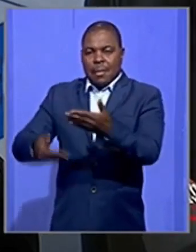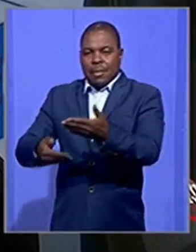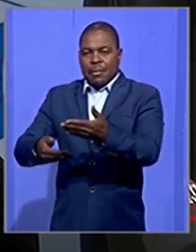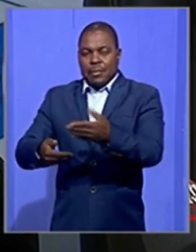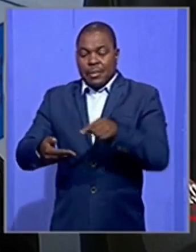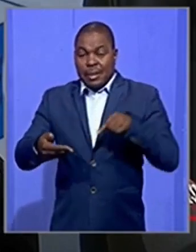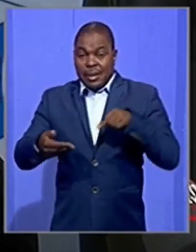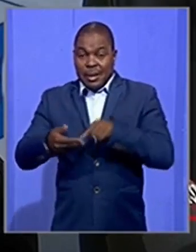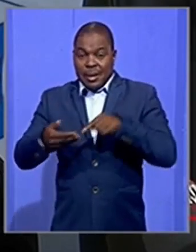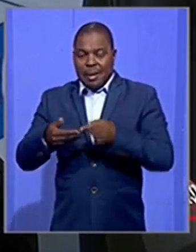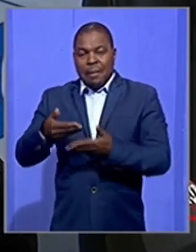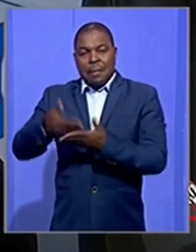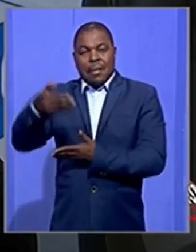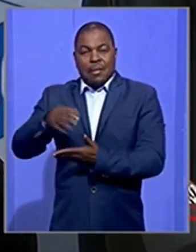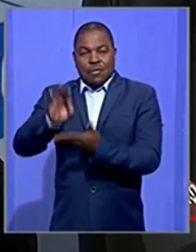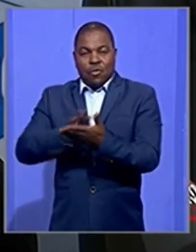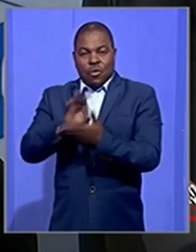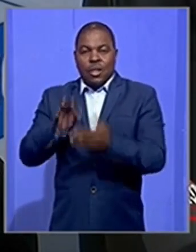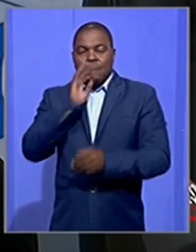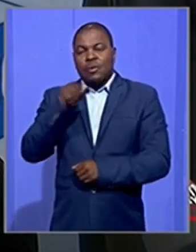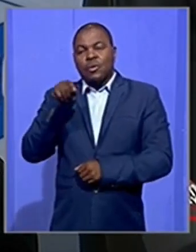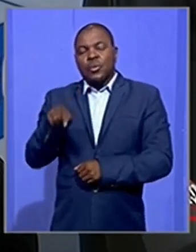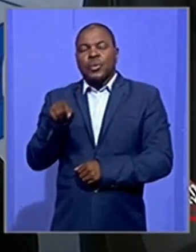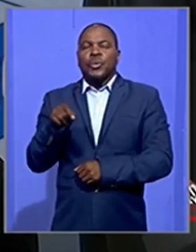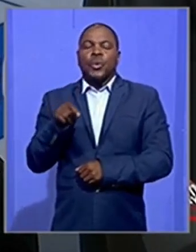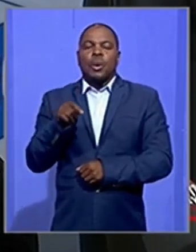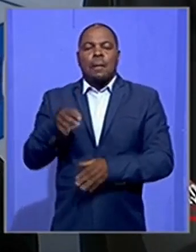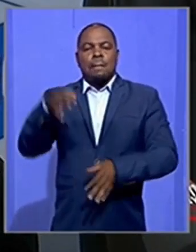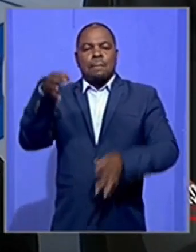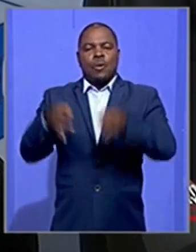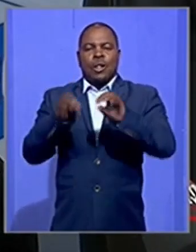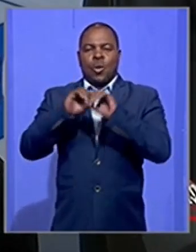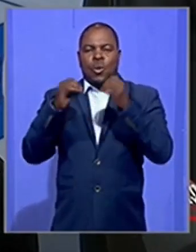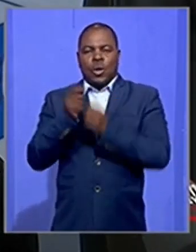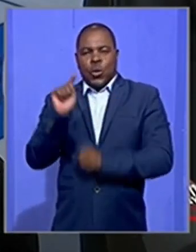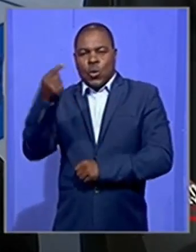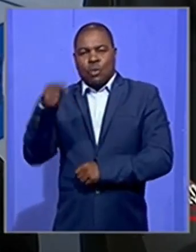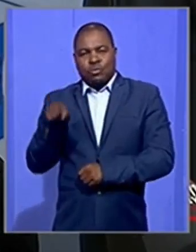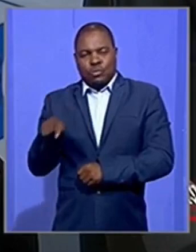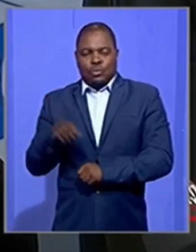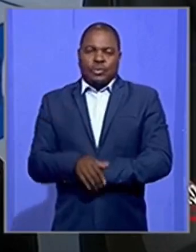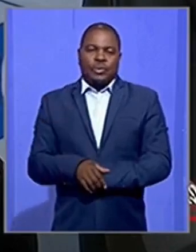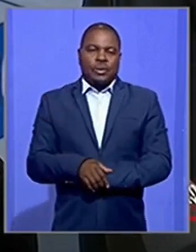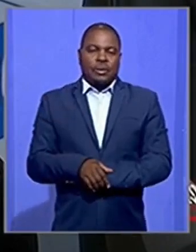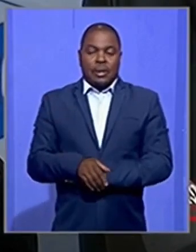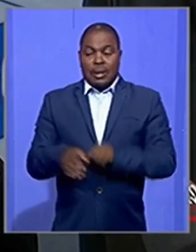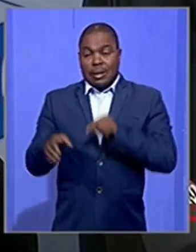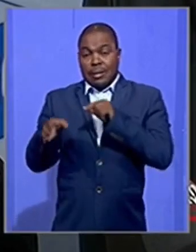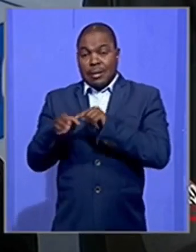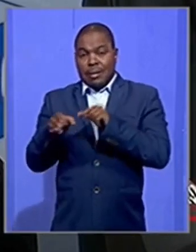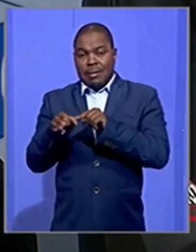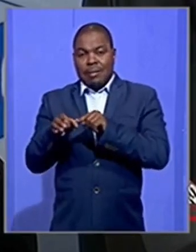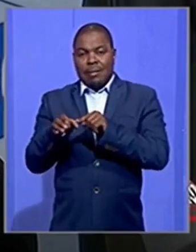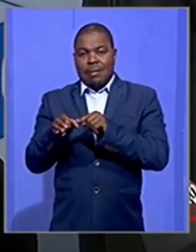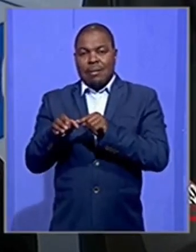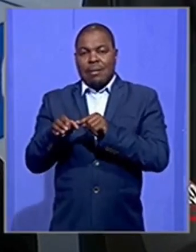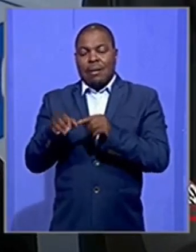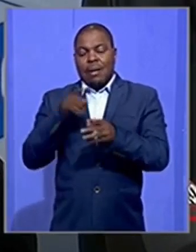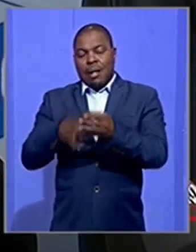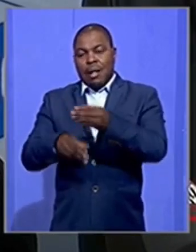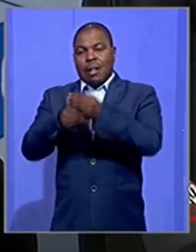that ballot will only be contested by political parties. The purpose of the